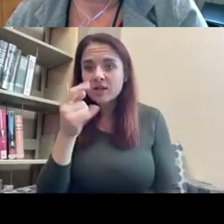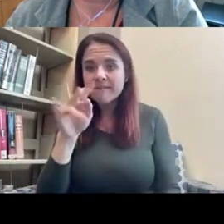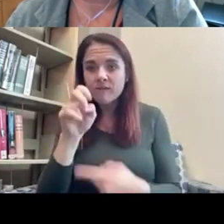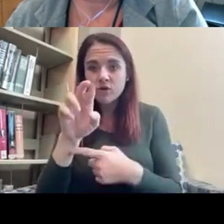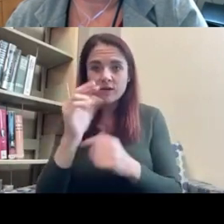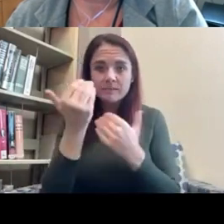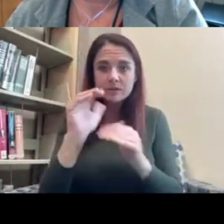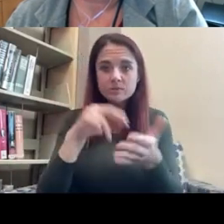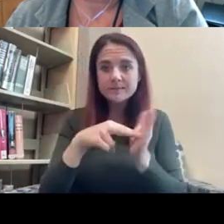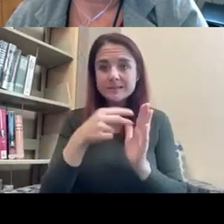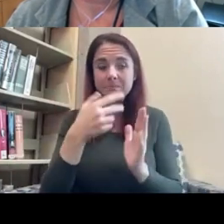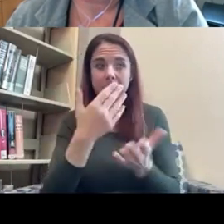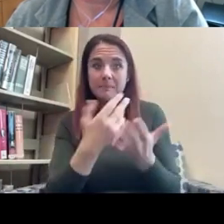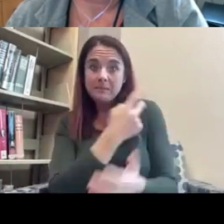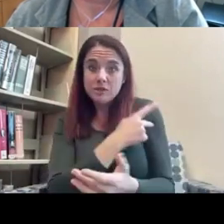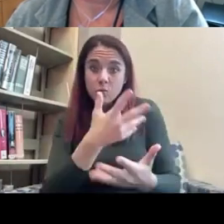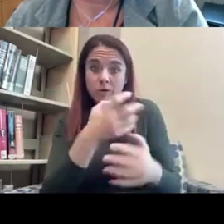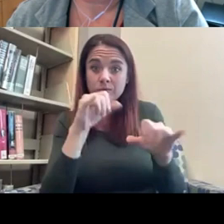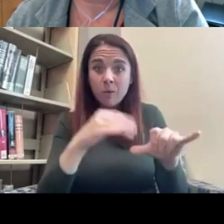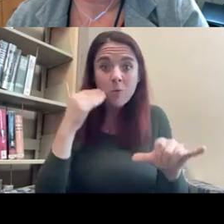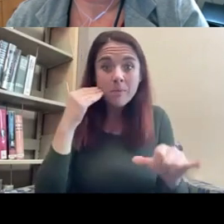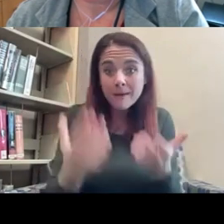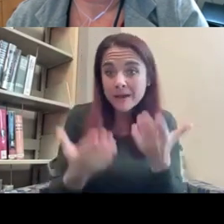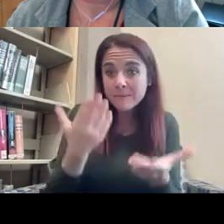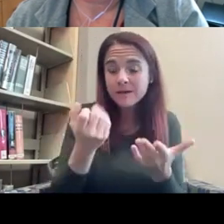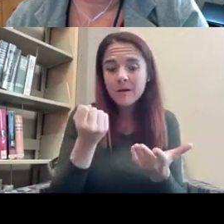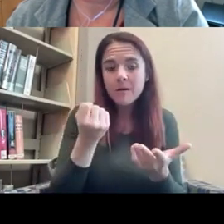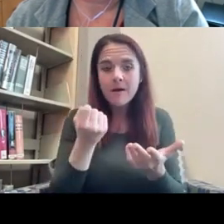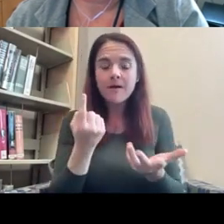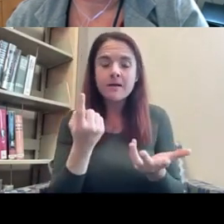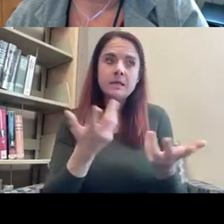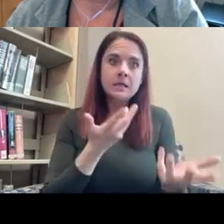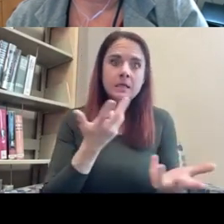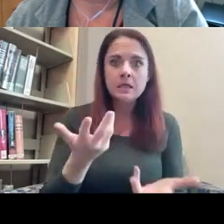patient may want to be home, but with work